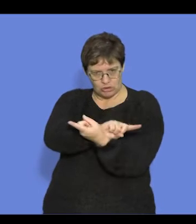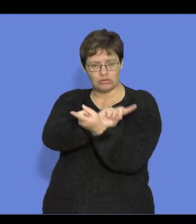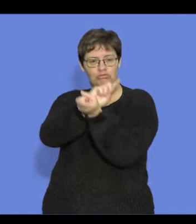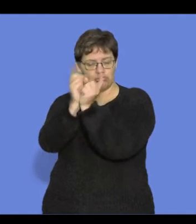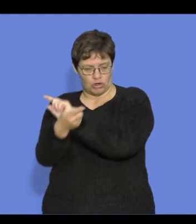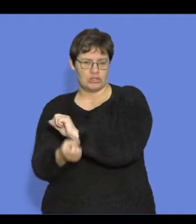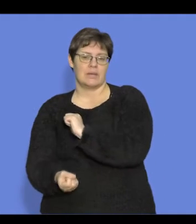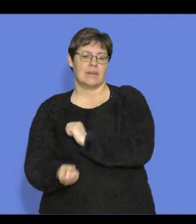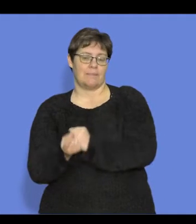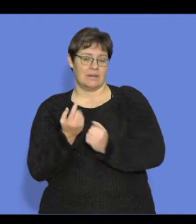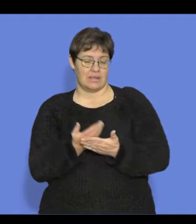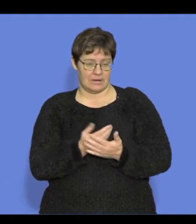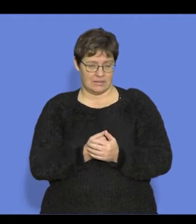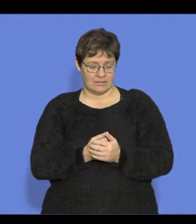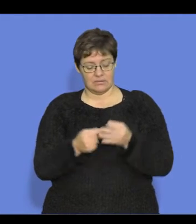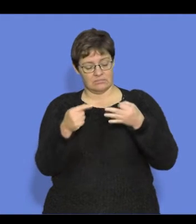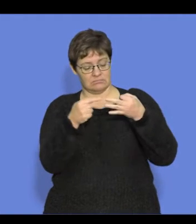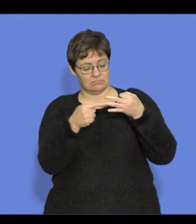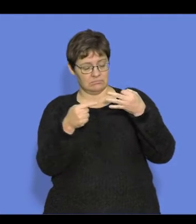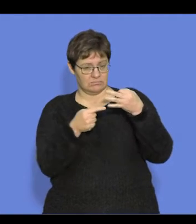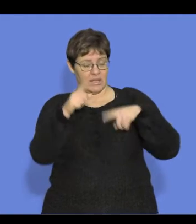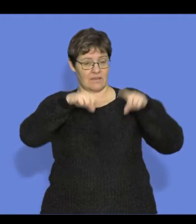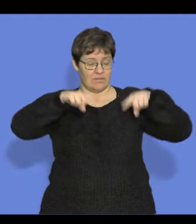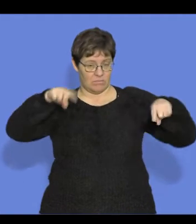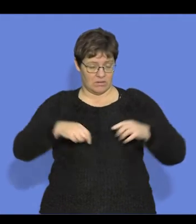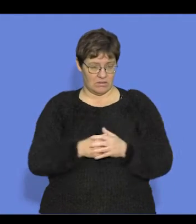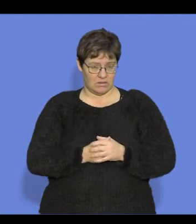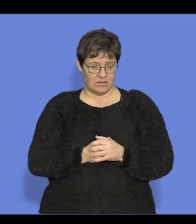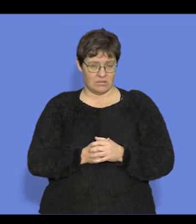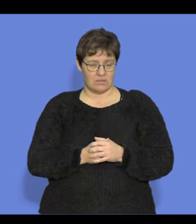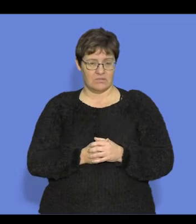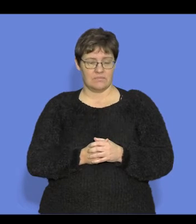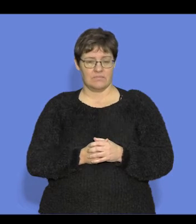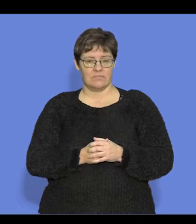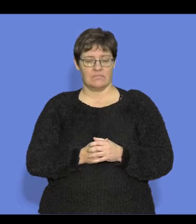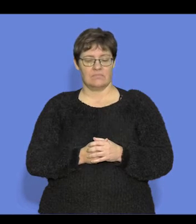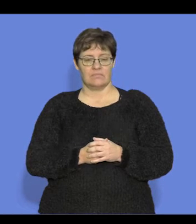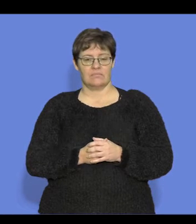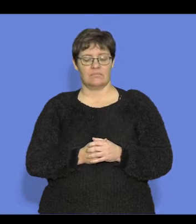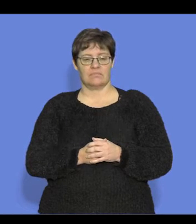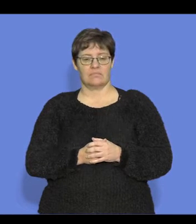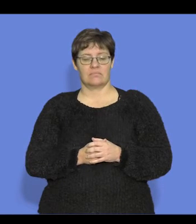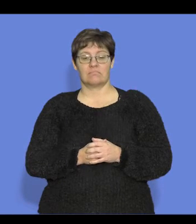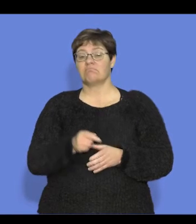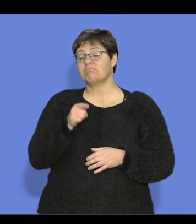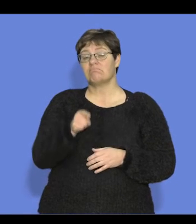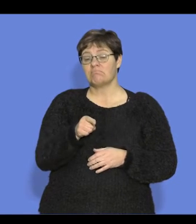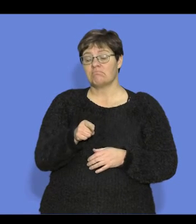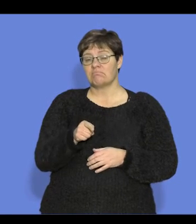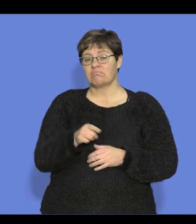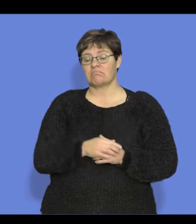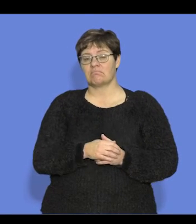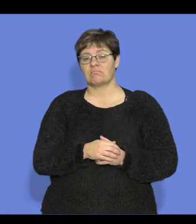change. And there's three types of variables that are important, and one